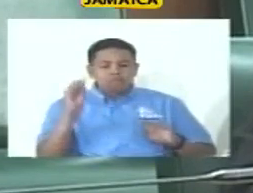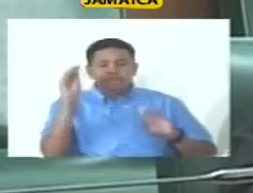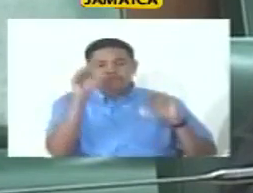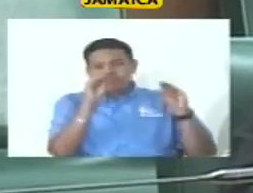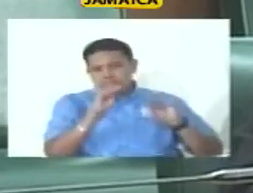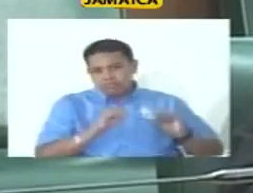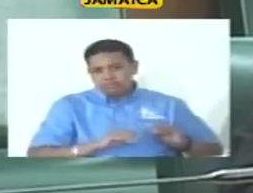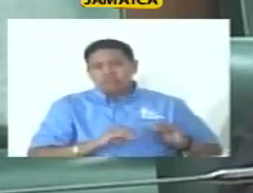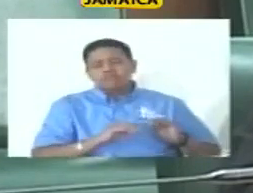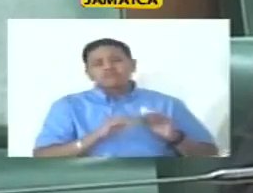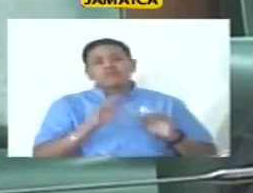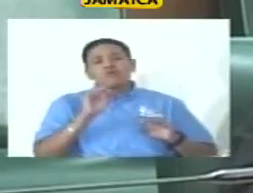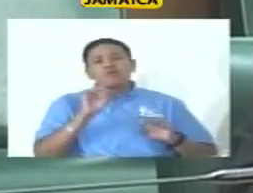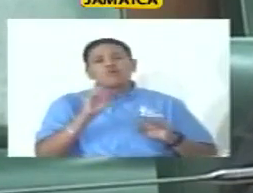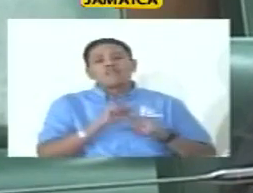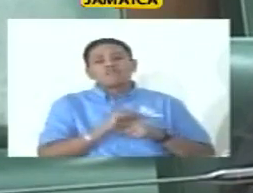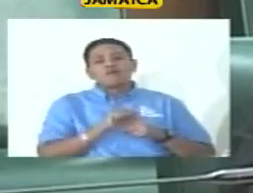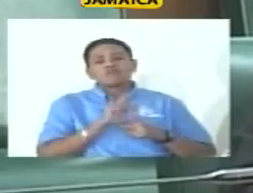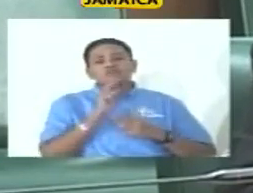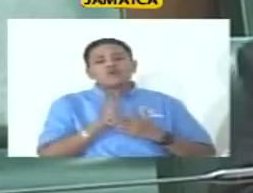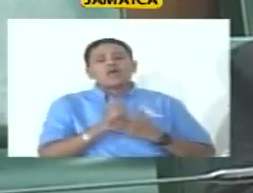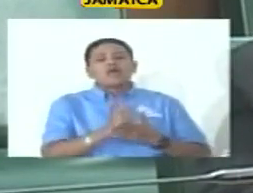to help prevent